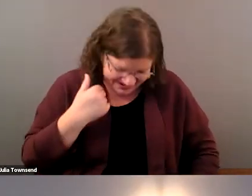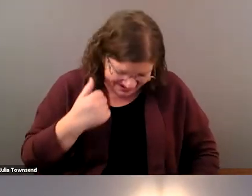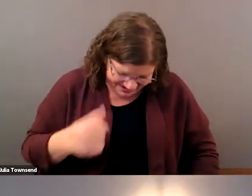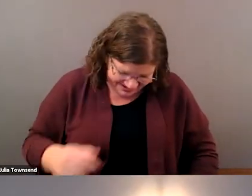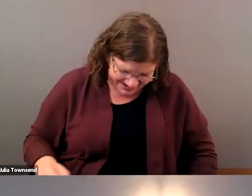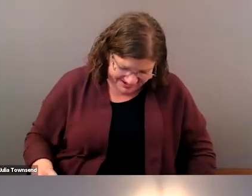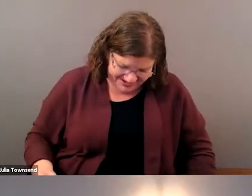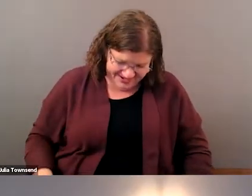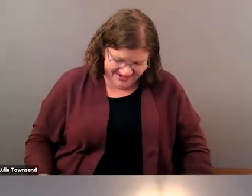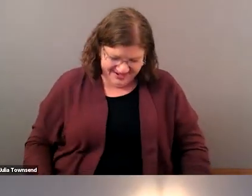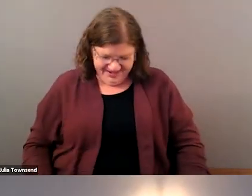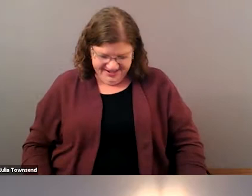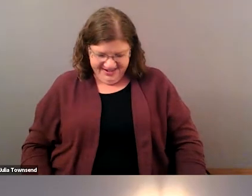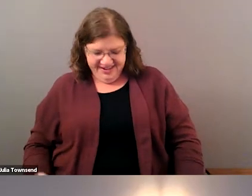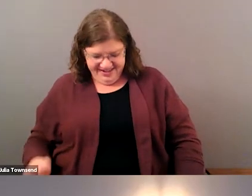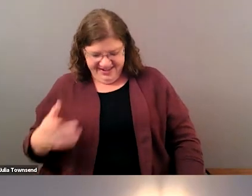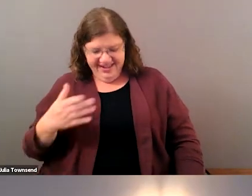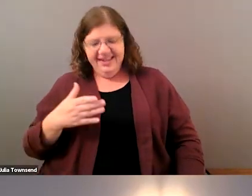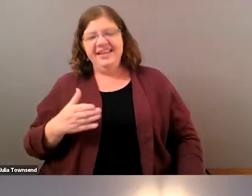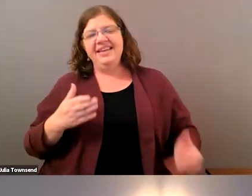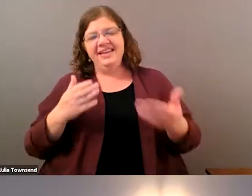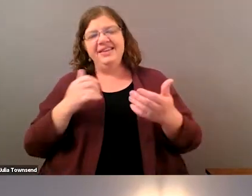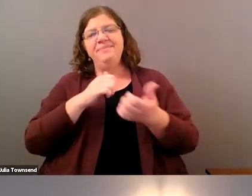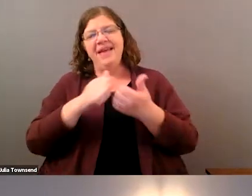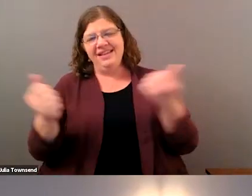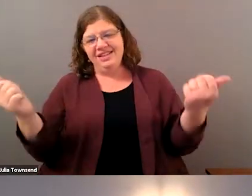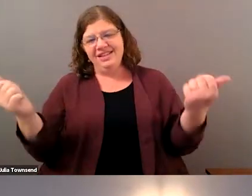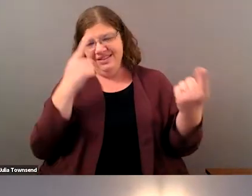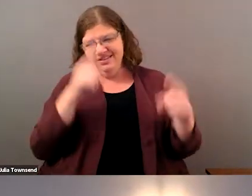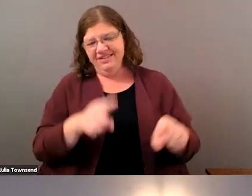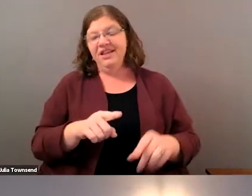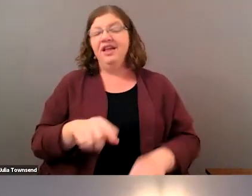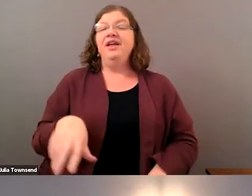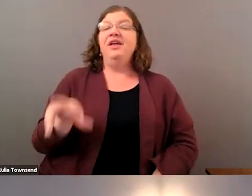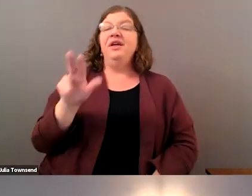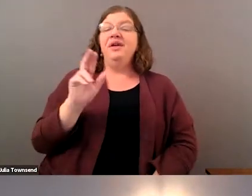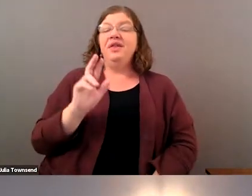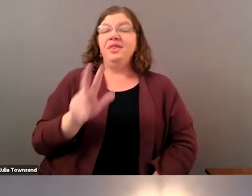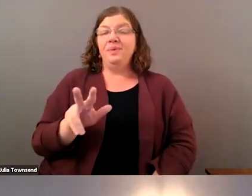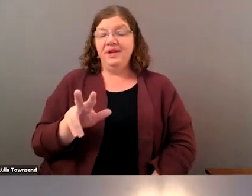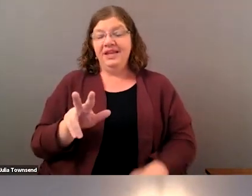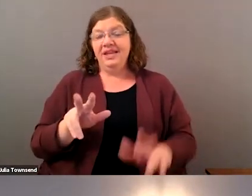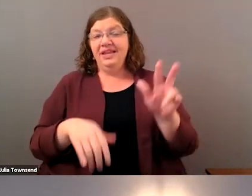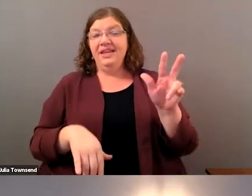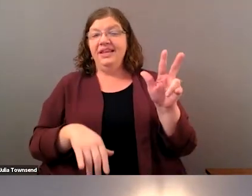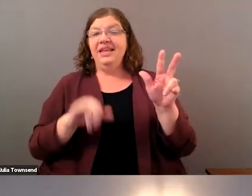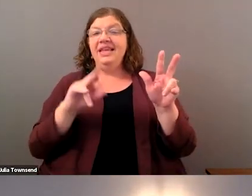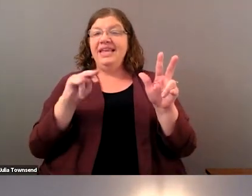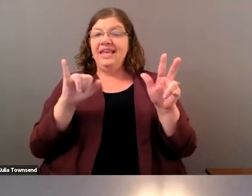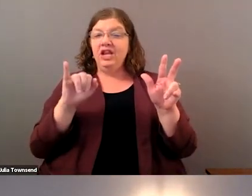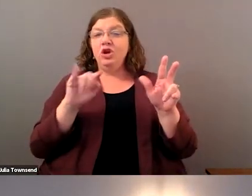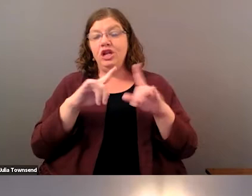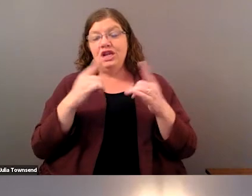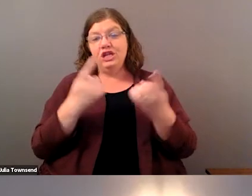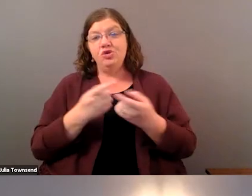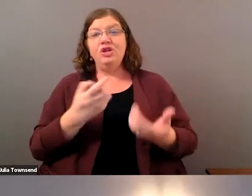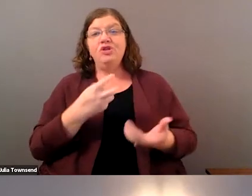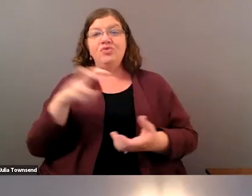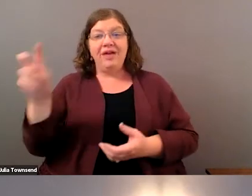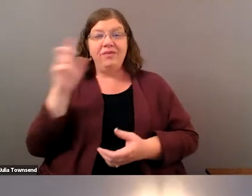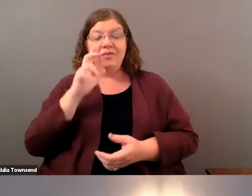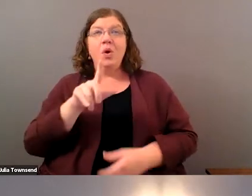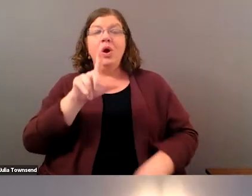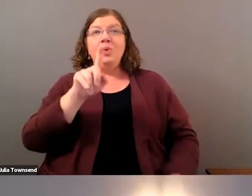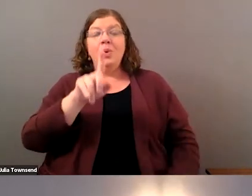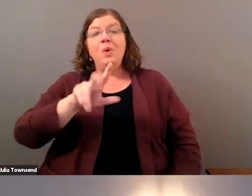The motion passes unanimously. Number 3, may I ask for a motion for approval of the interdistrict transfer appeal for 21-22